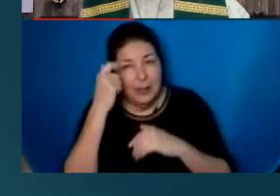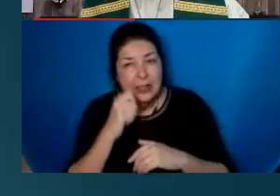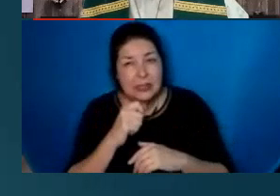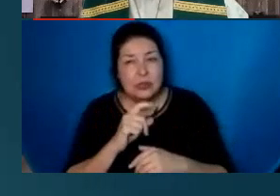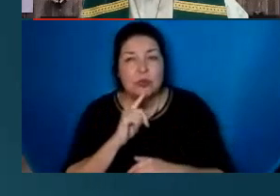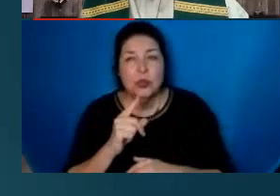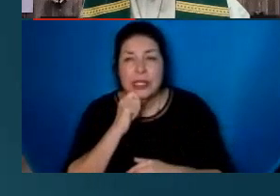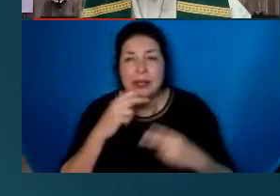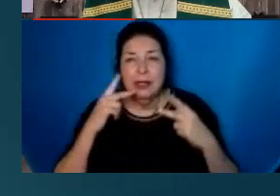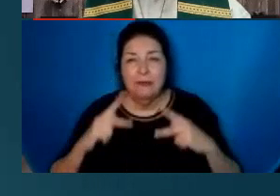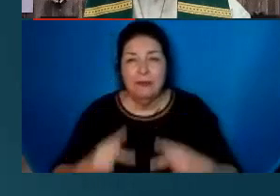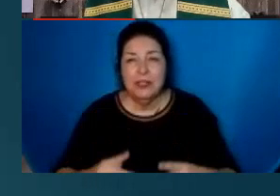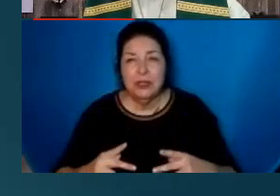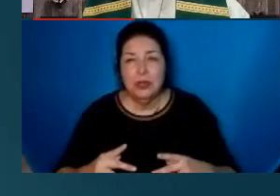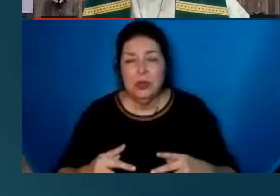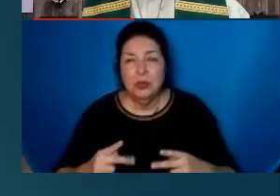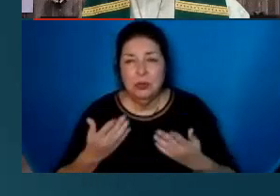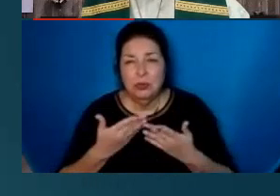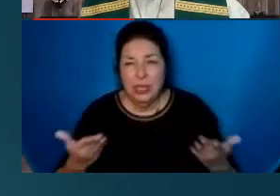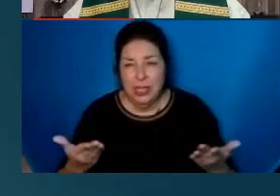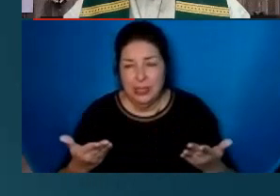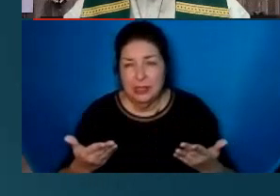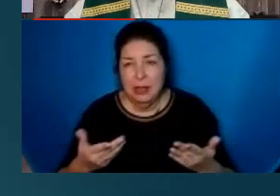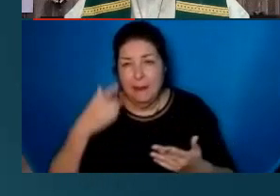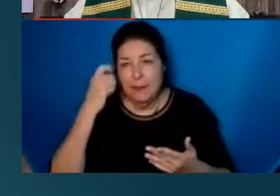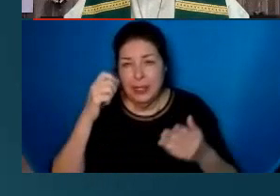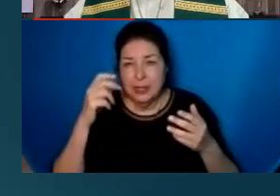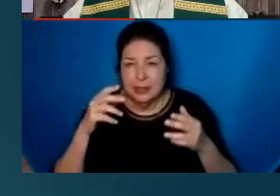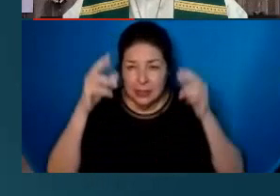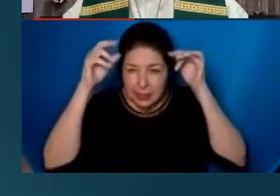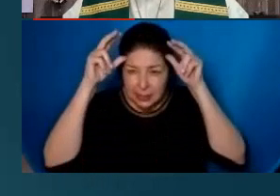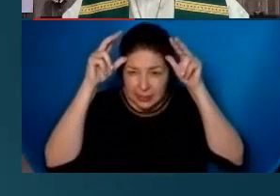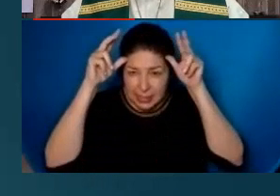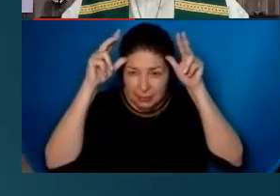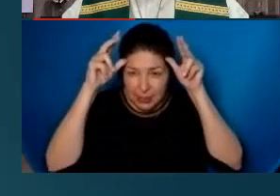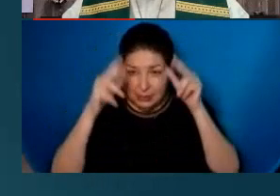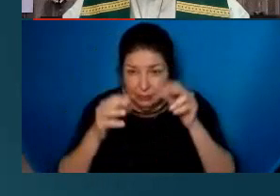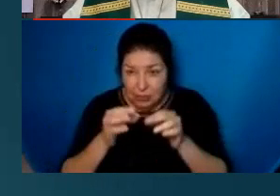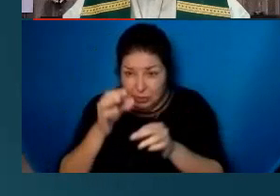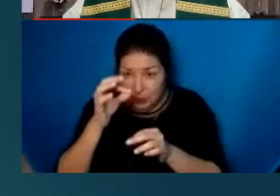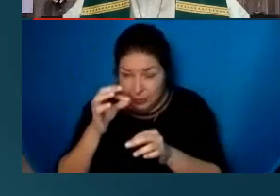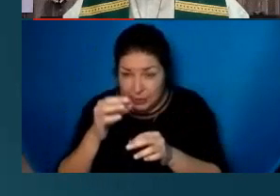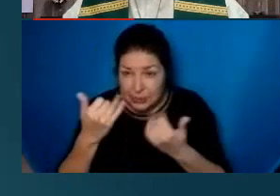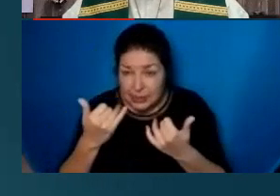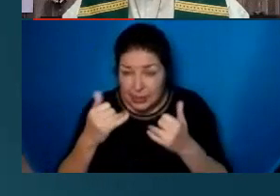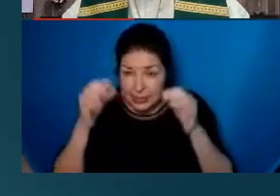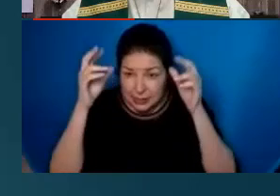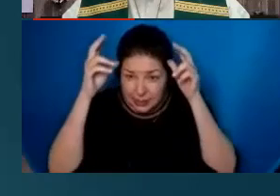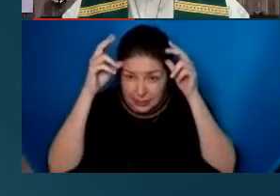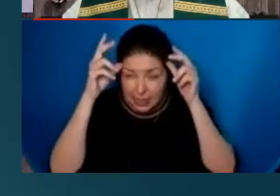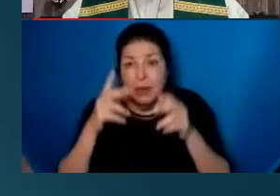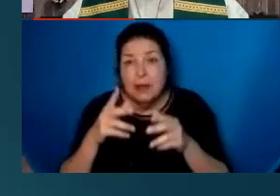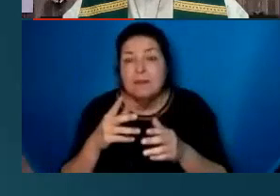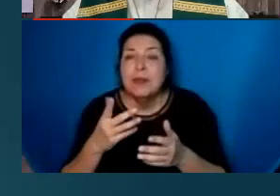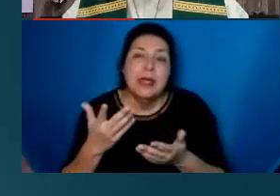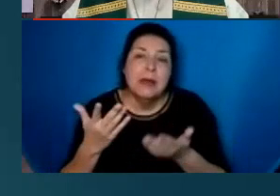physical beings. Because demons are spirits, the demon in today's gospel may have been regularly